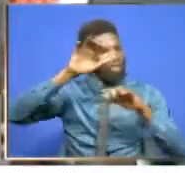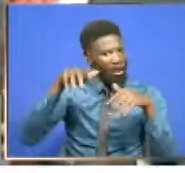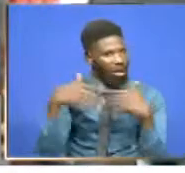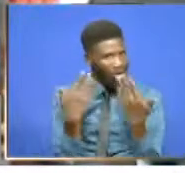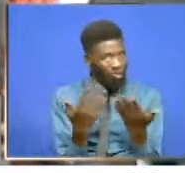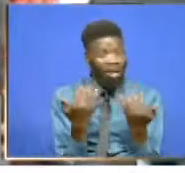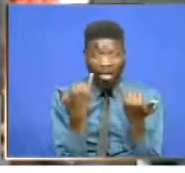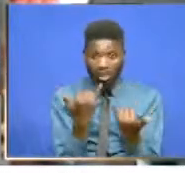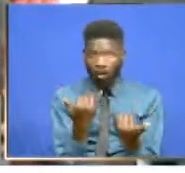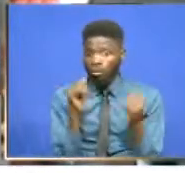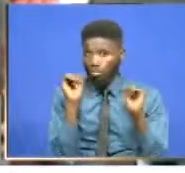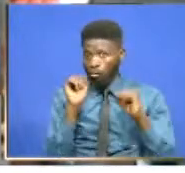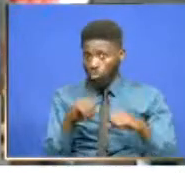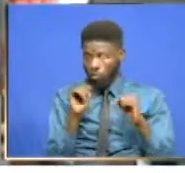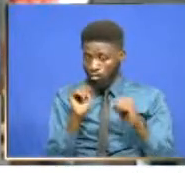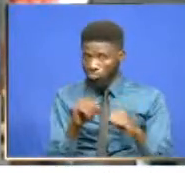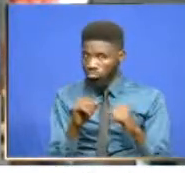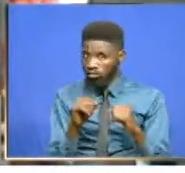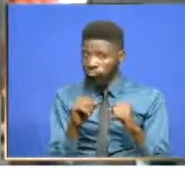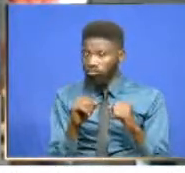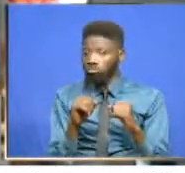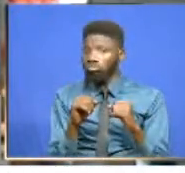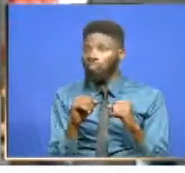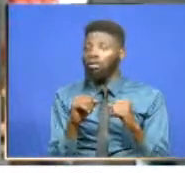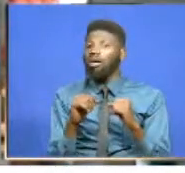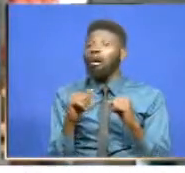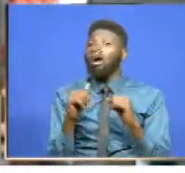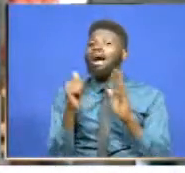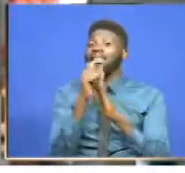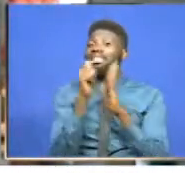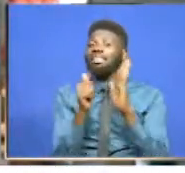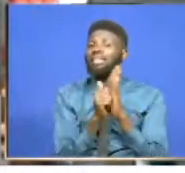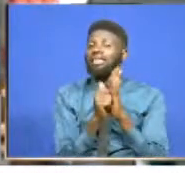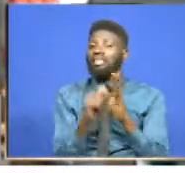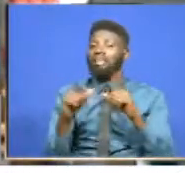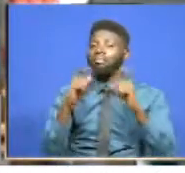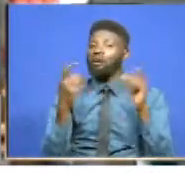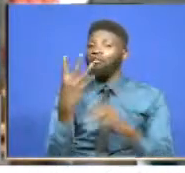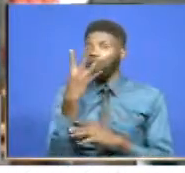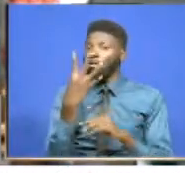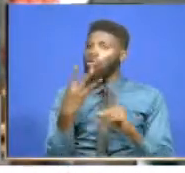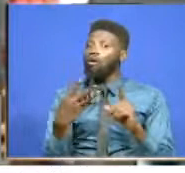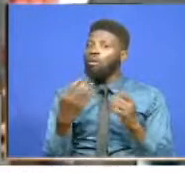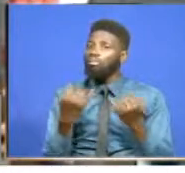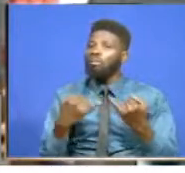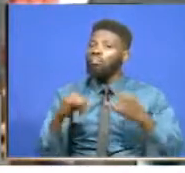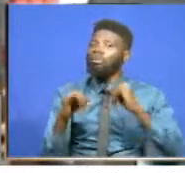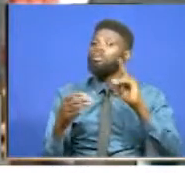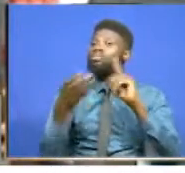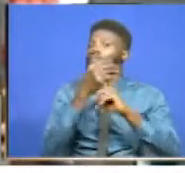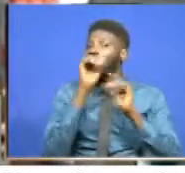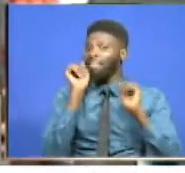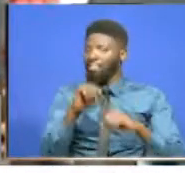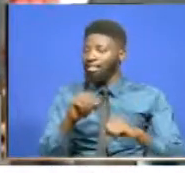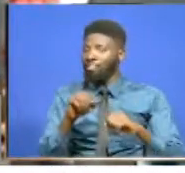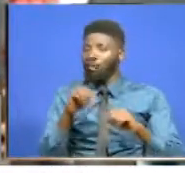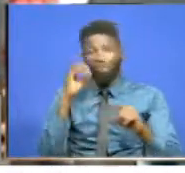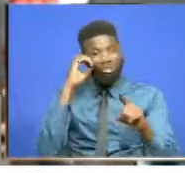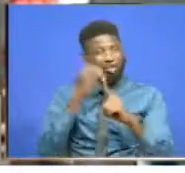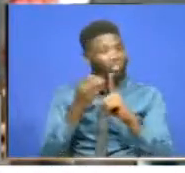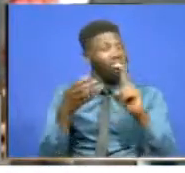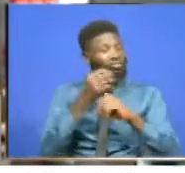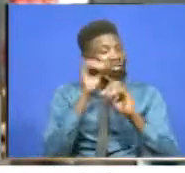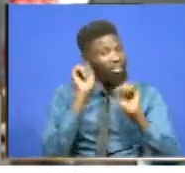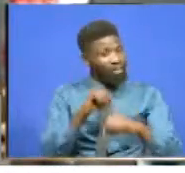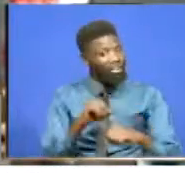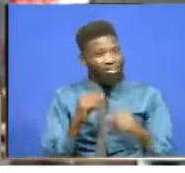providing an opportunity for that to be delivered, for even such, you know, objectives to be achieved? Yes.